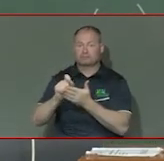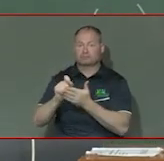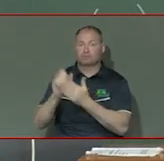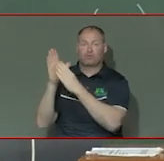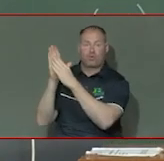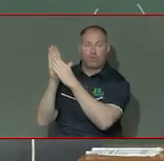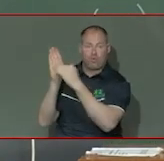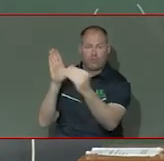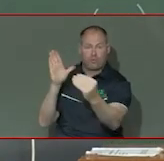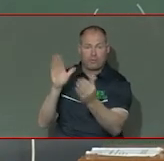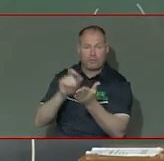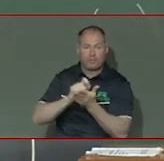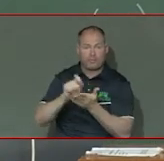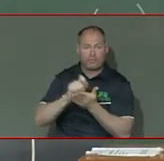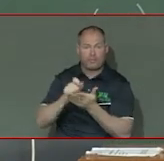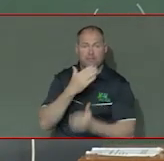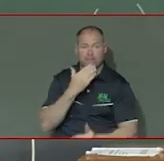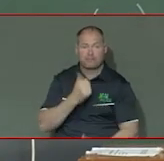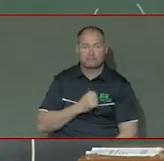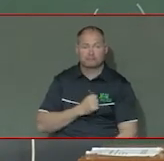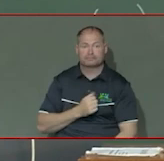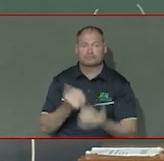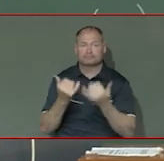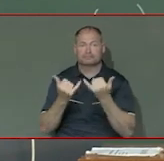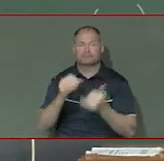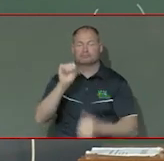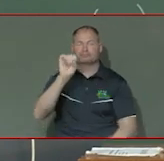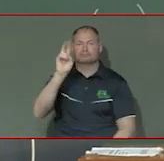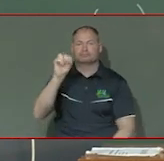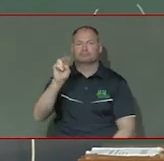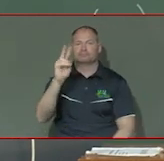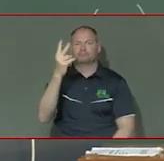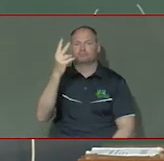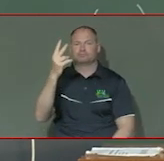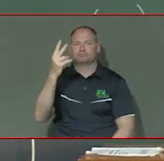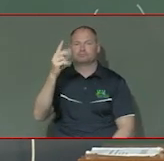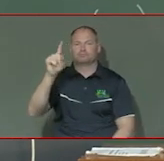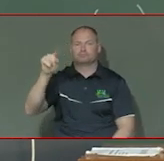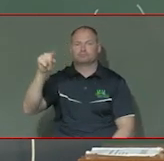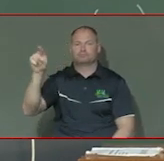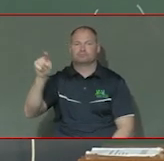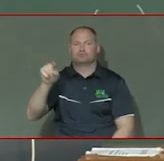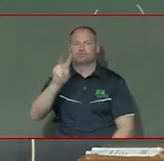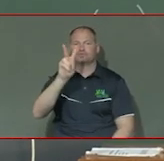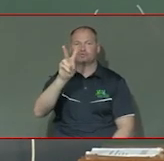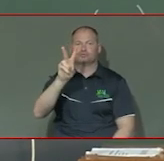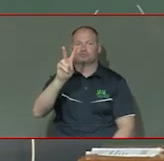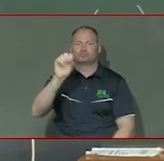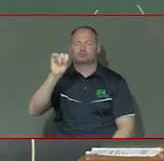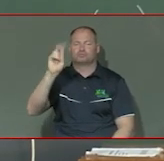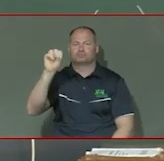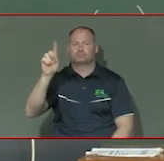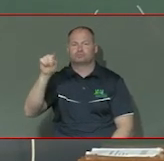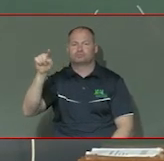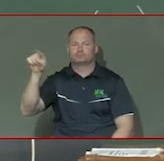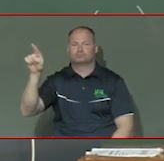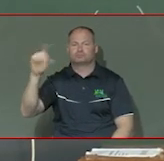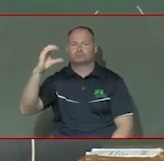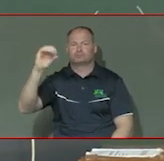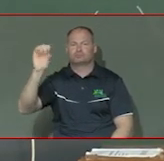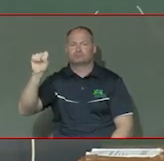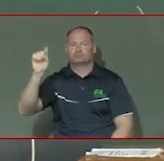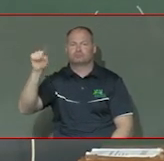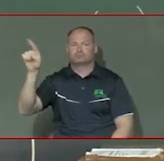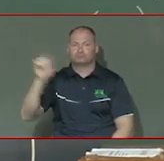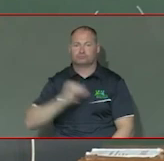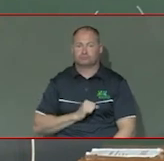We're all aware that the sine of 2 theta is 2 sine theta cos theta. People,